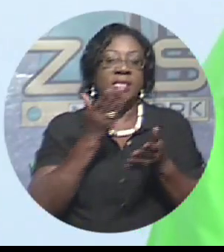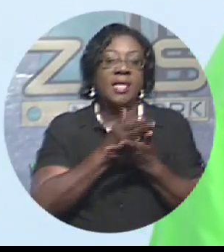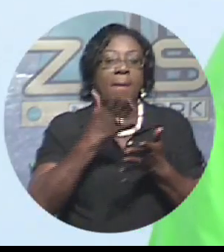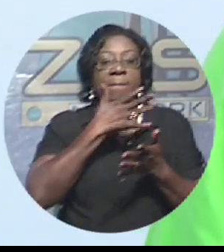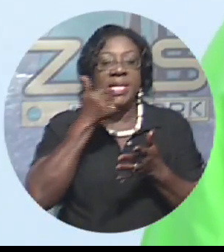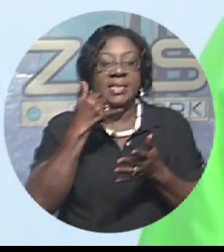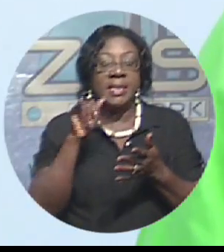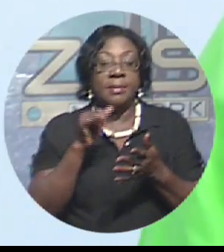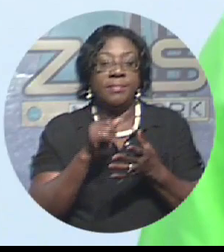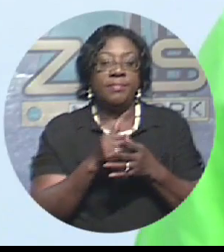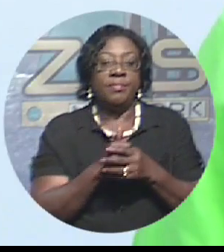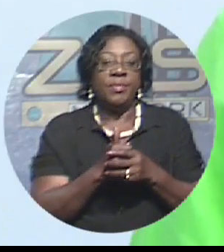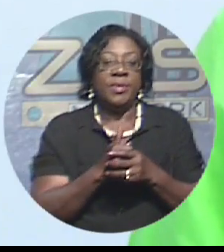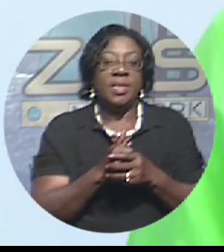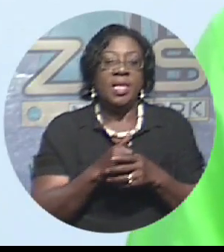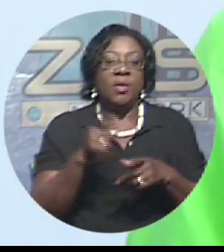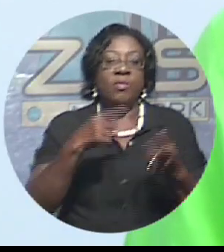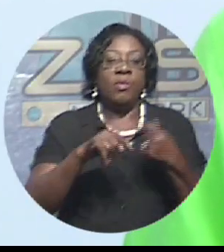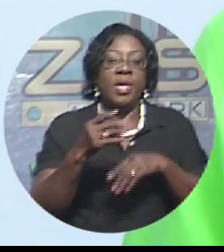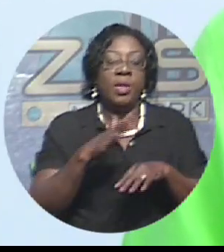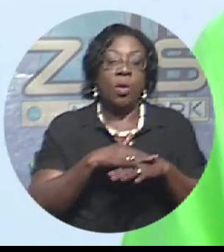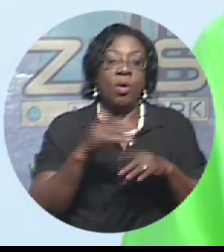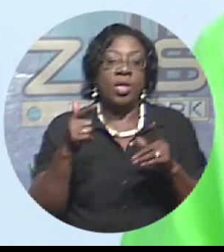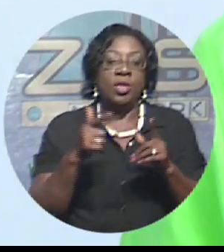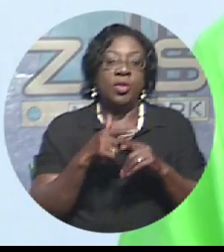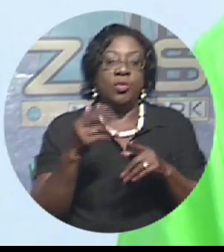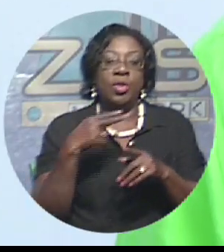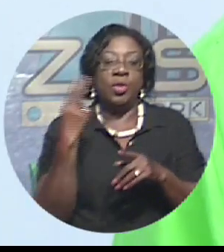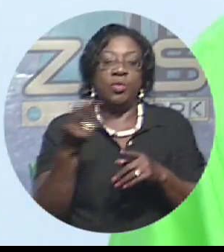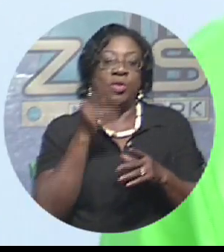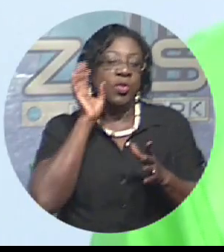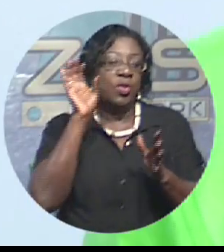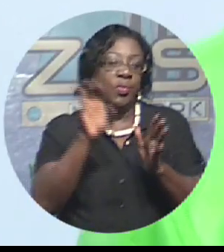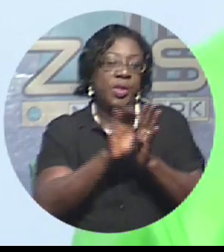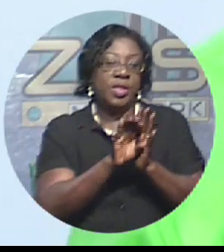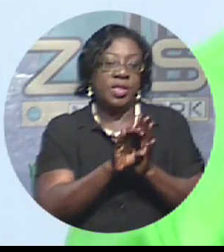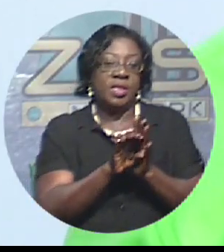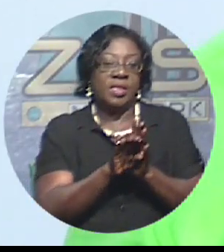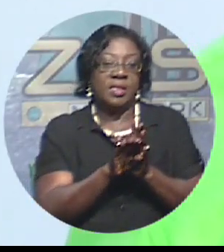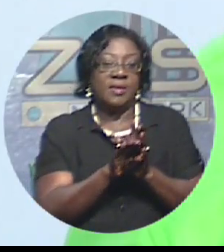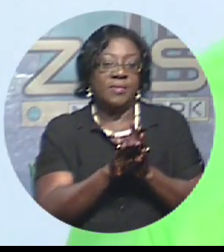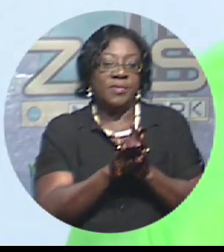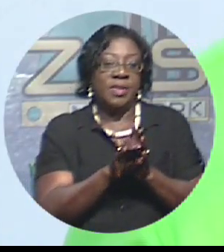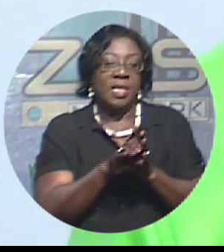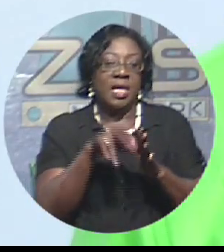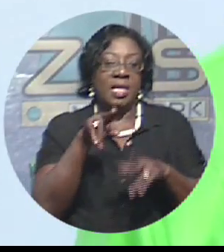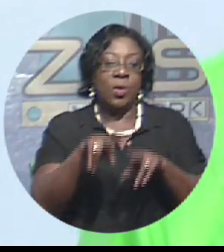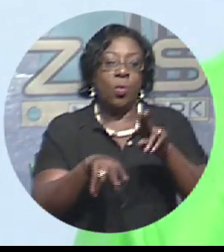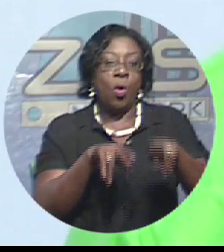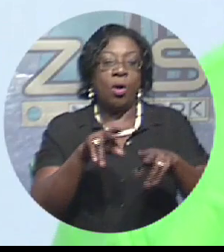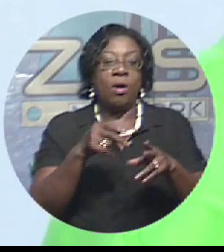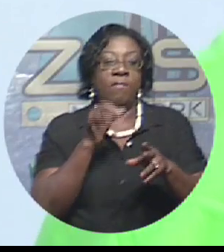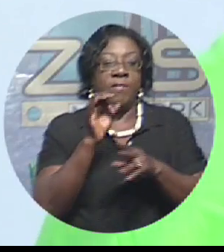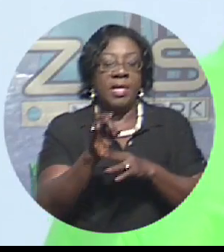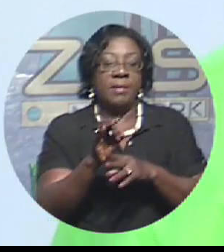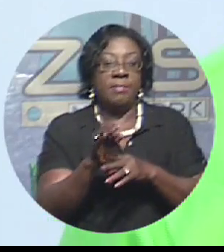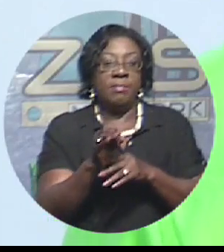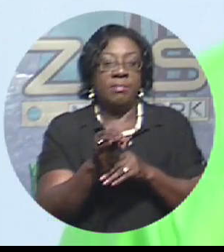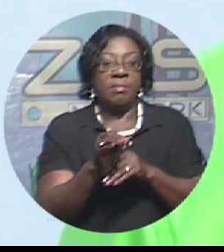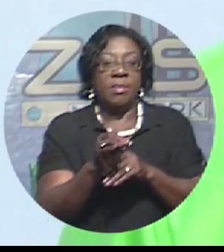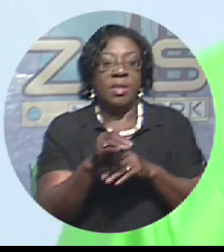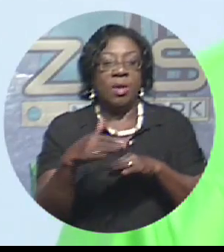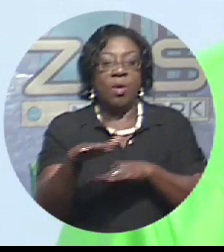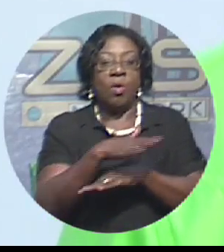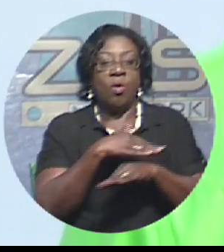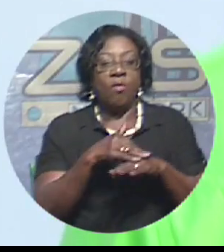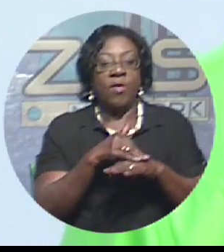saved. We're going to use those pitchers and the Walk of Fame, the Legends Walk, over